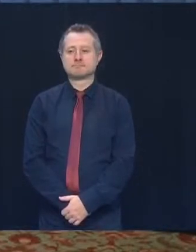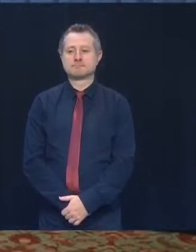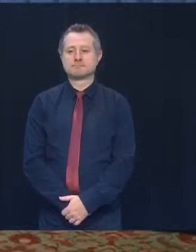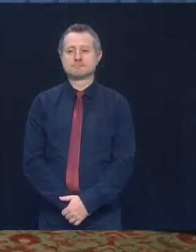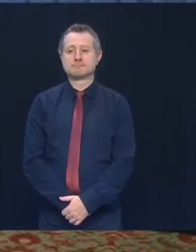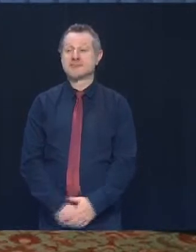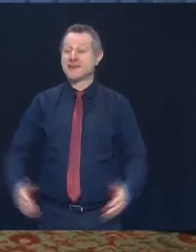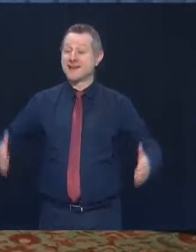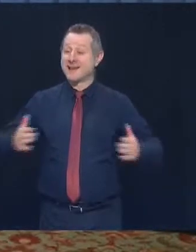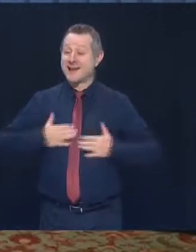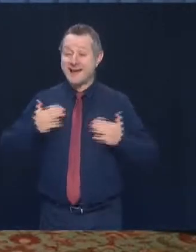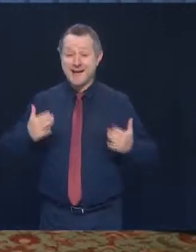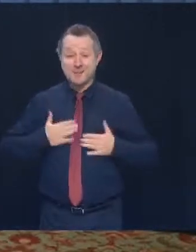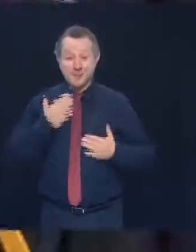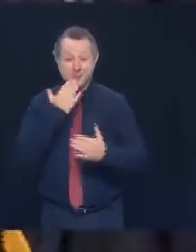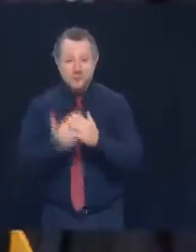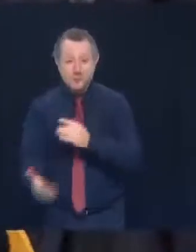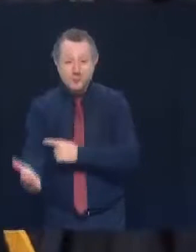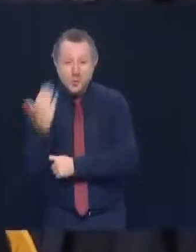Happy morning.